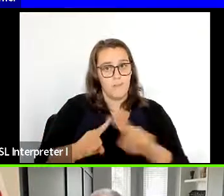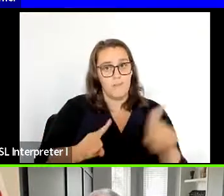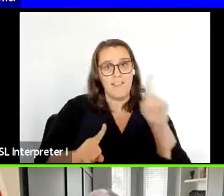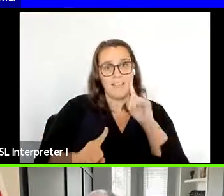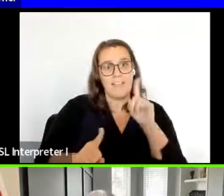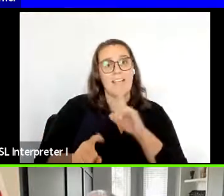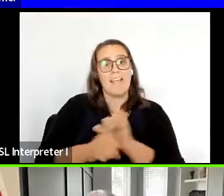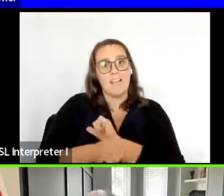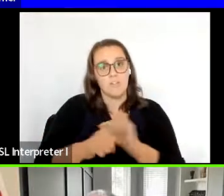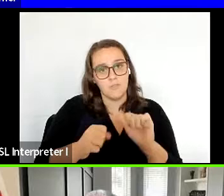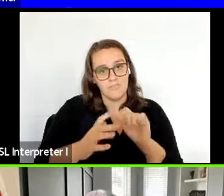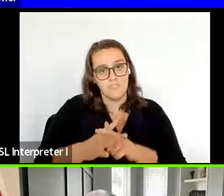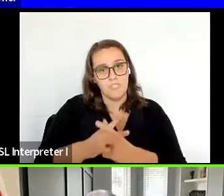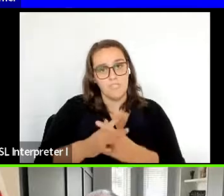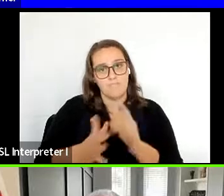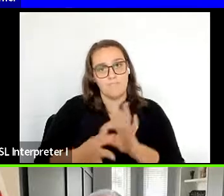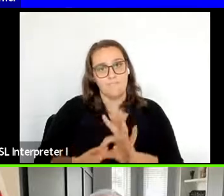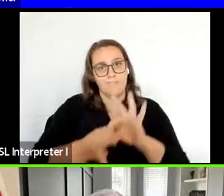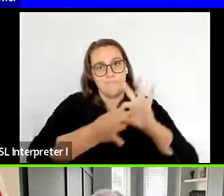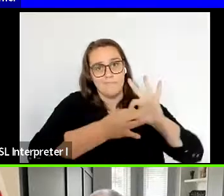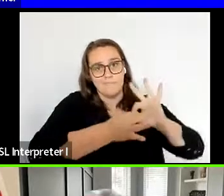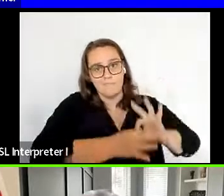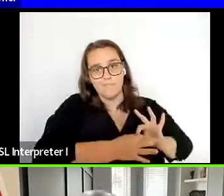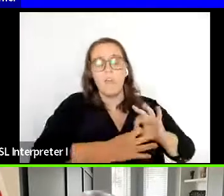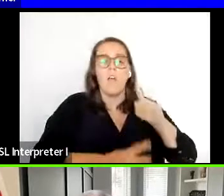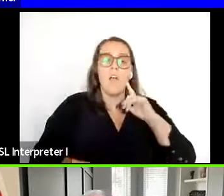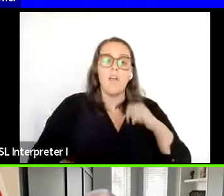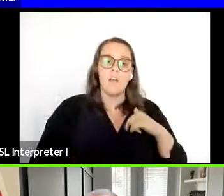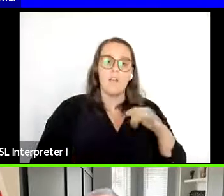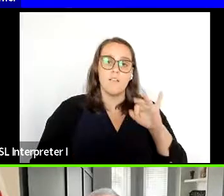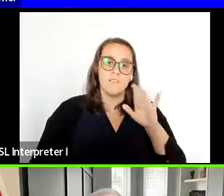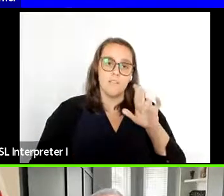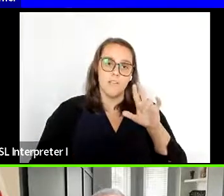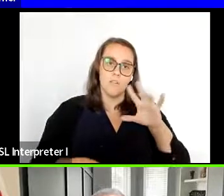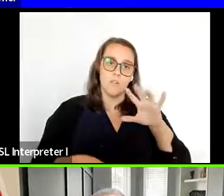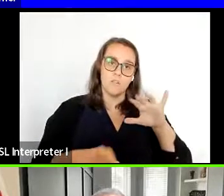to the Fair Leave Act of 2014, Mr. Chairman.